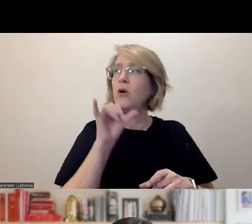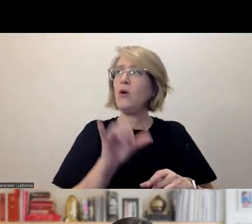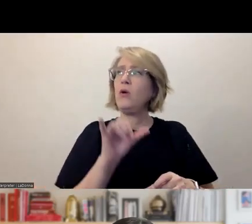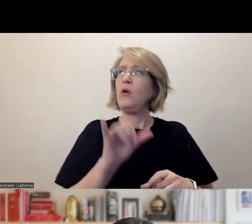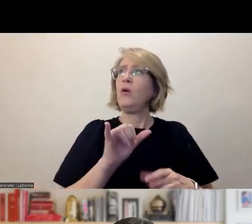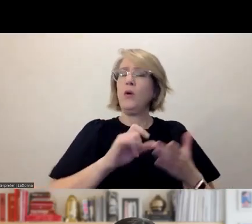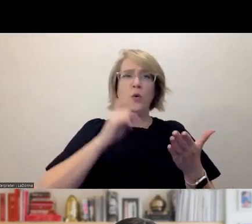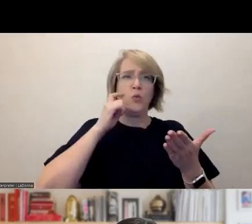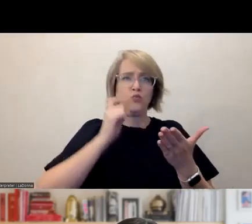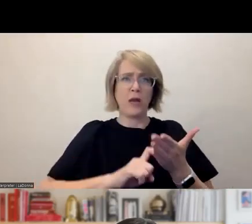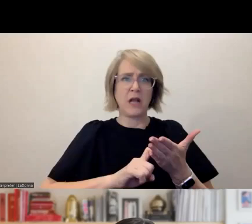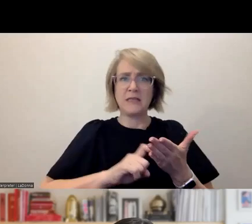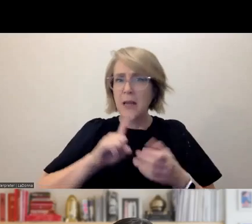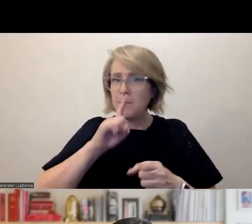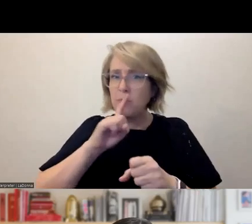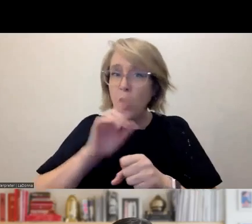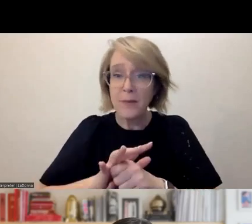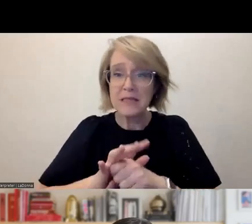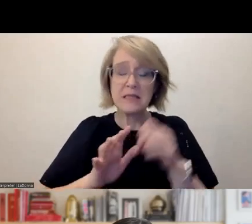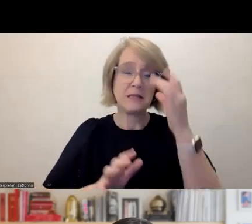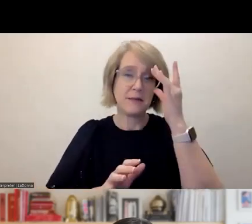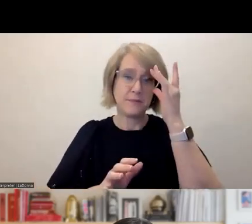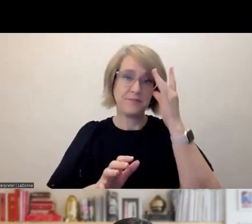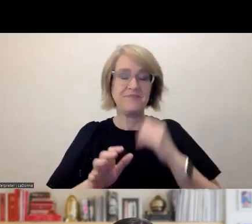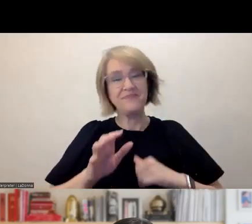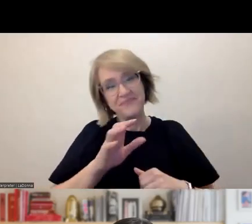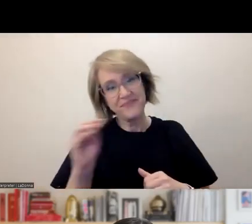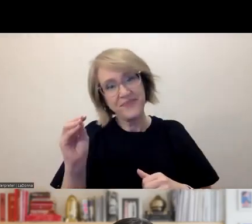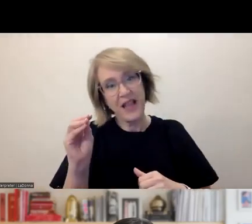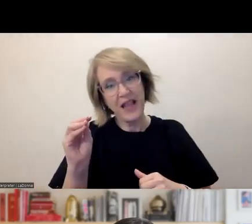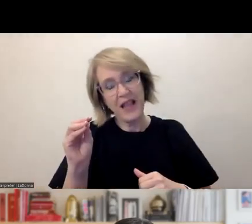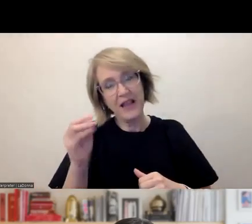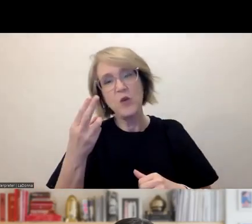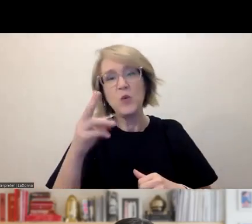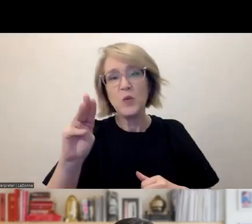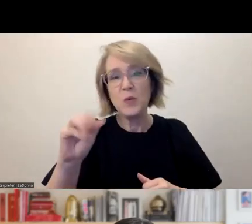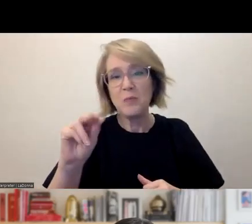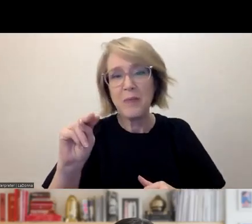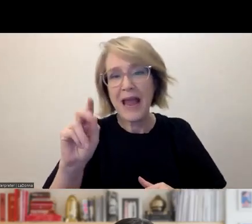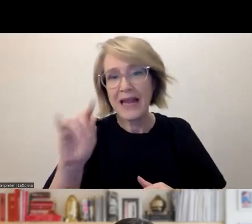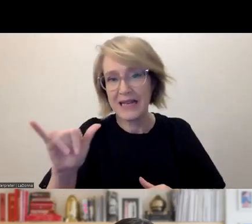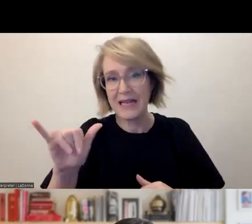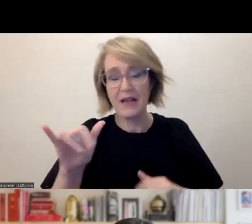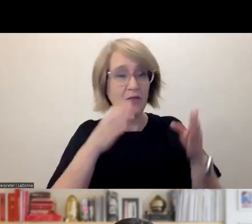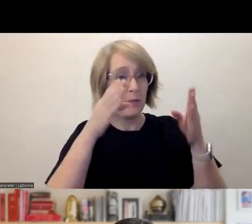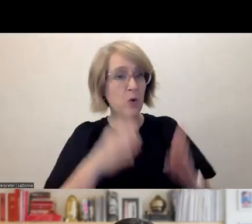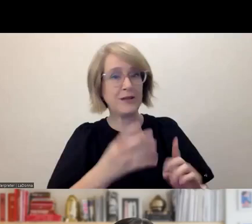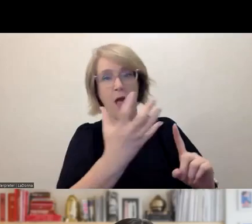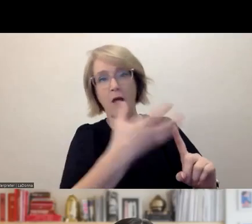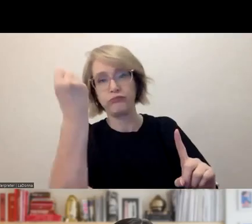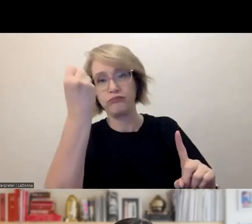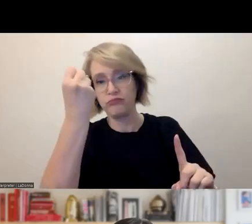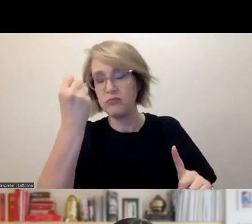the promise and the humanity of that individual was compromised.